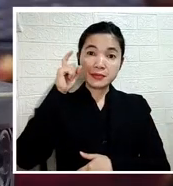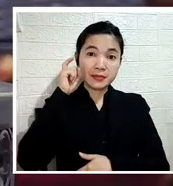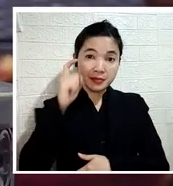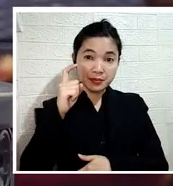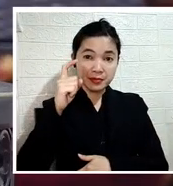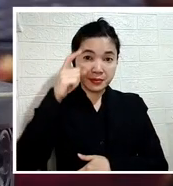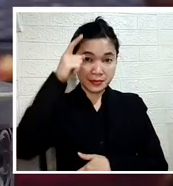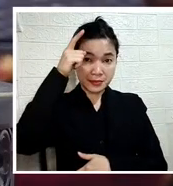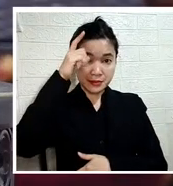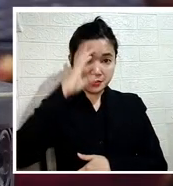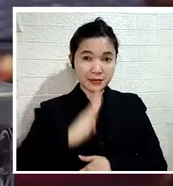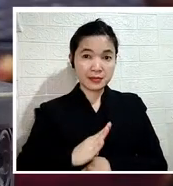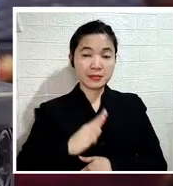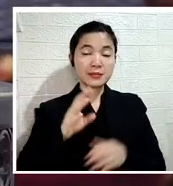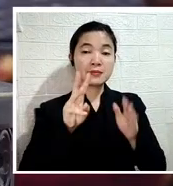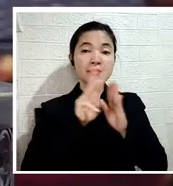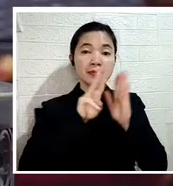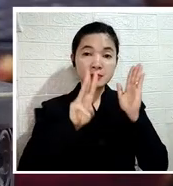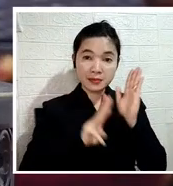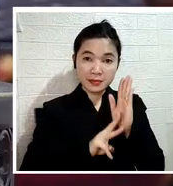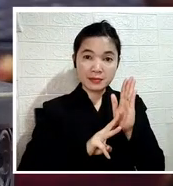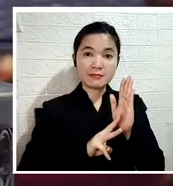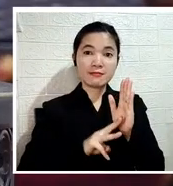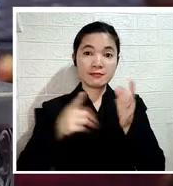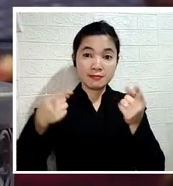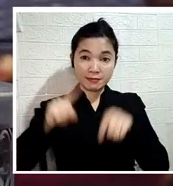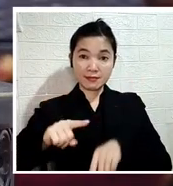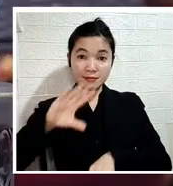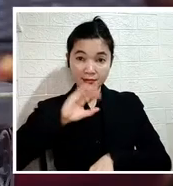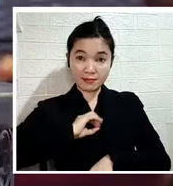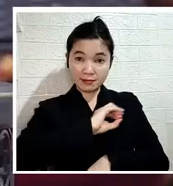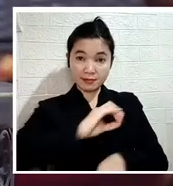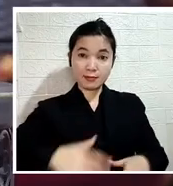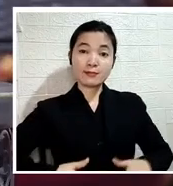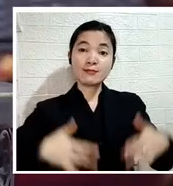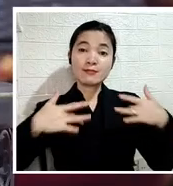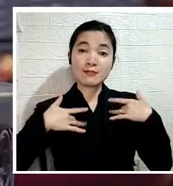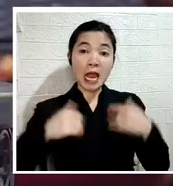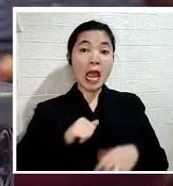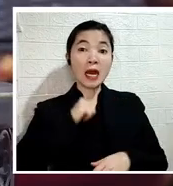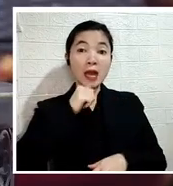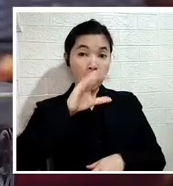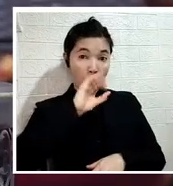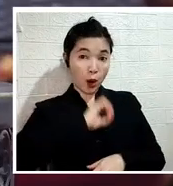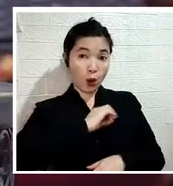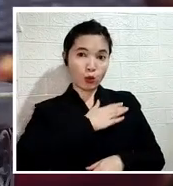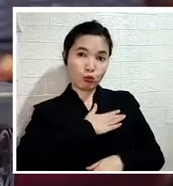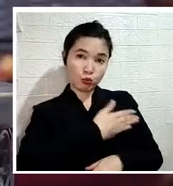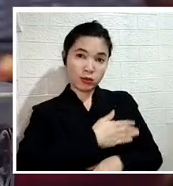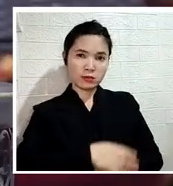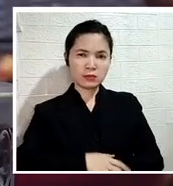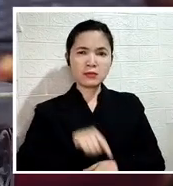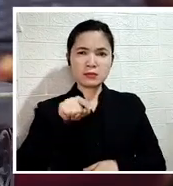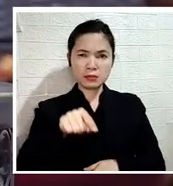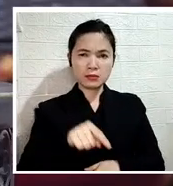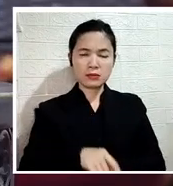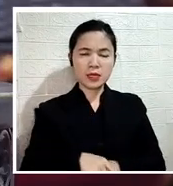will. That is why sometimes we should have to reflect, no? If you have plans in our